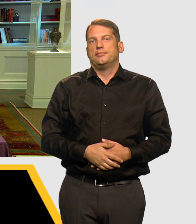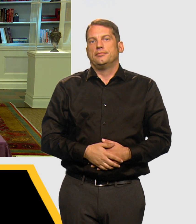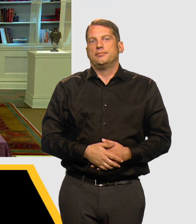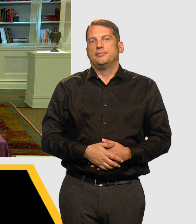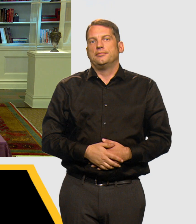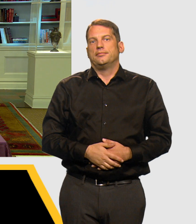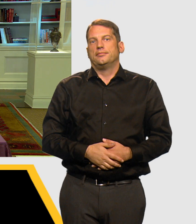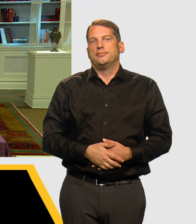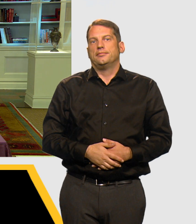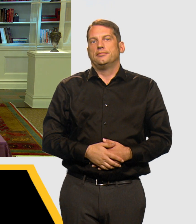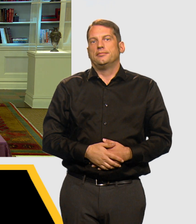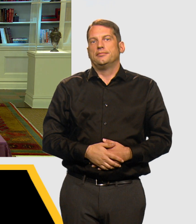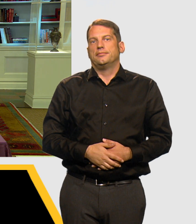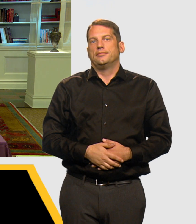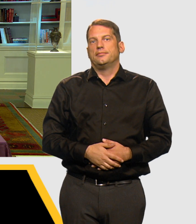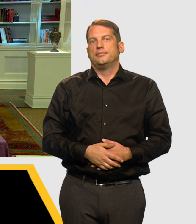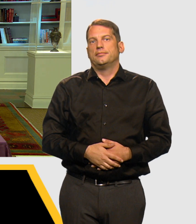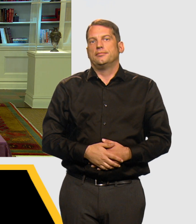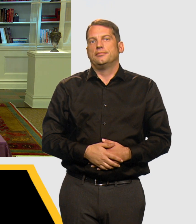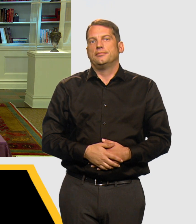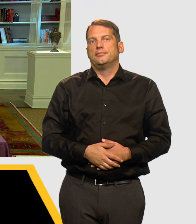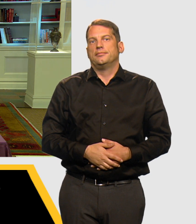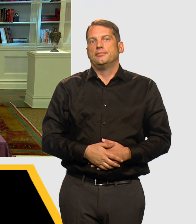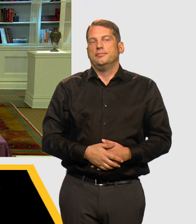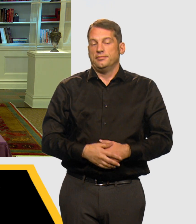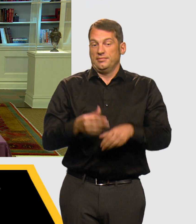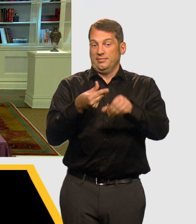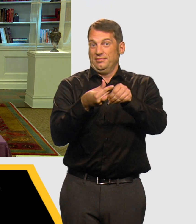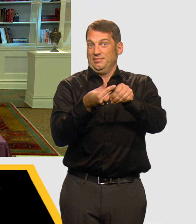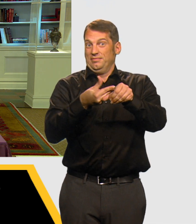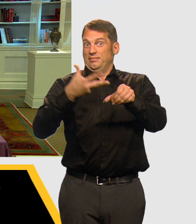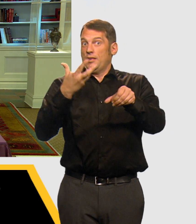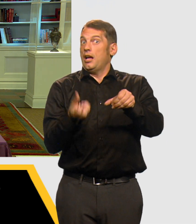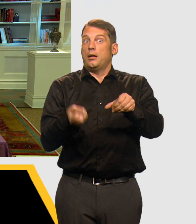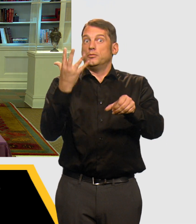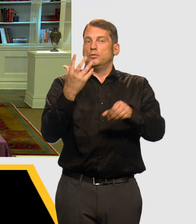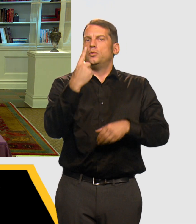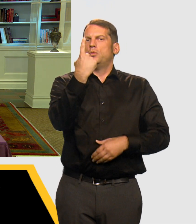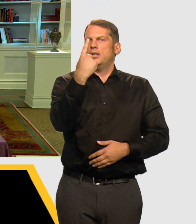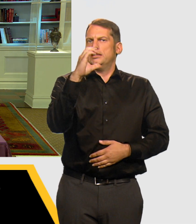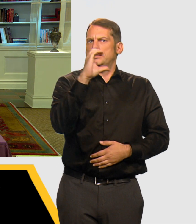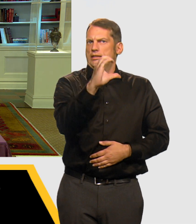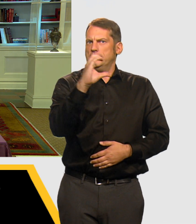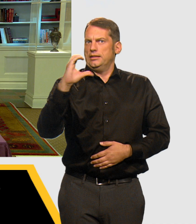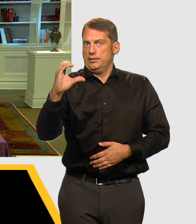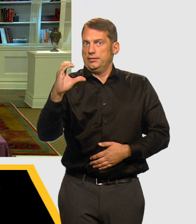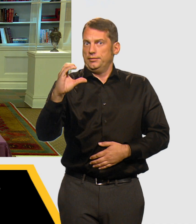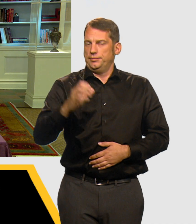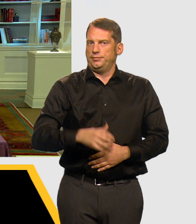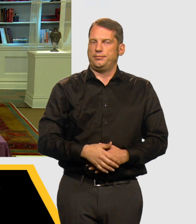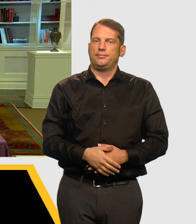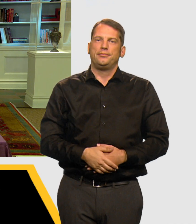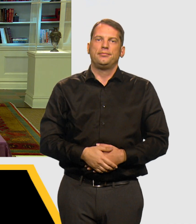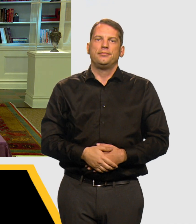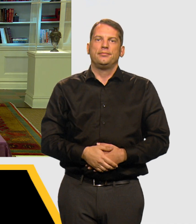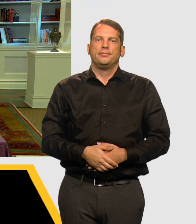insert a new needle into the vial and draw up 1 cc of naloxone.